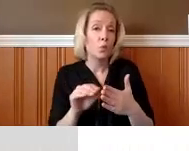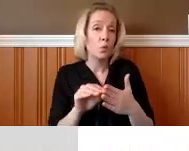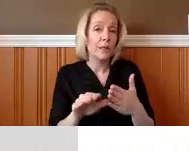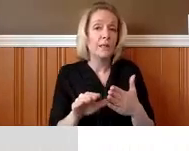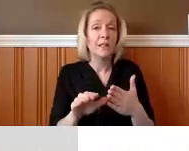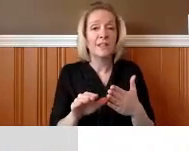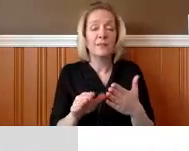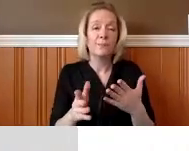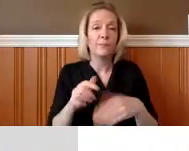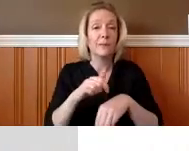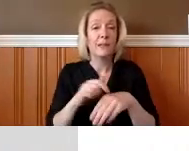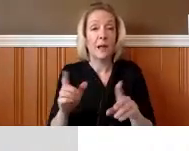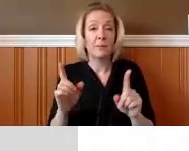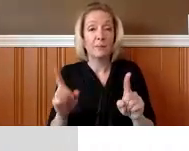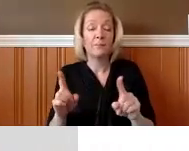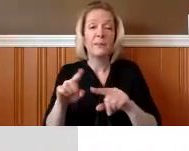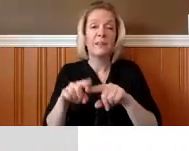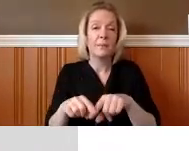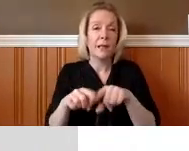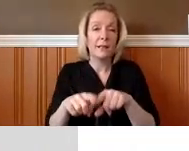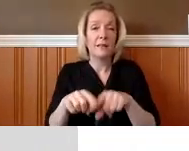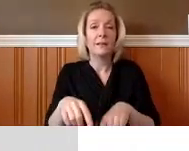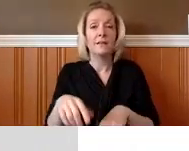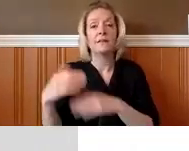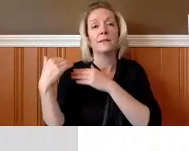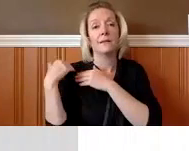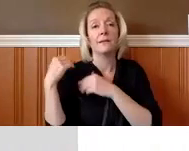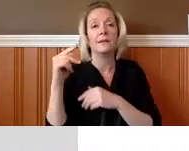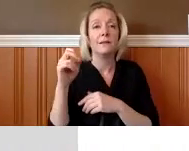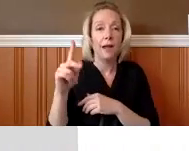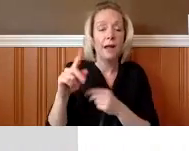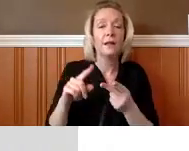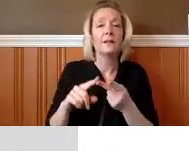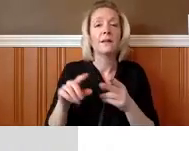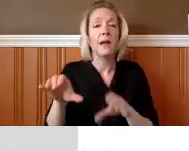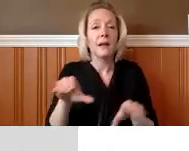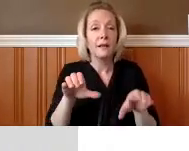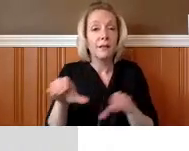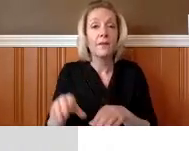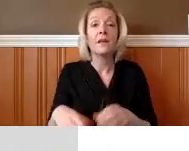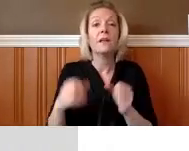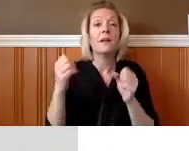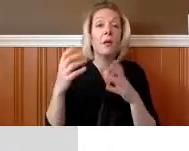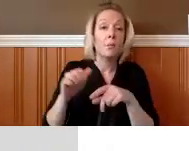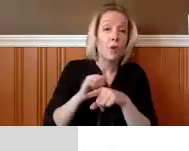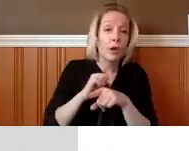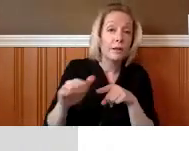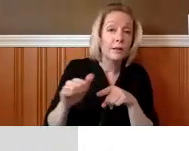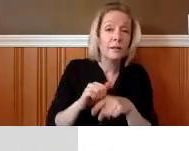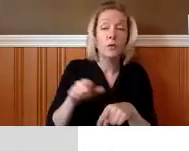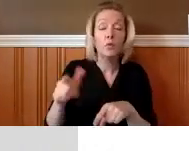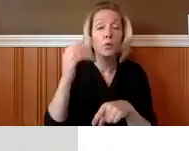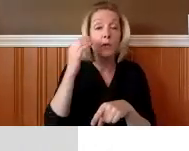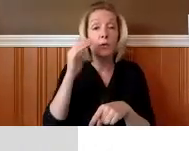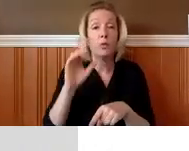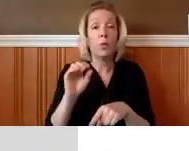variable depending on the task and the activity, how much they've used their vision, how familiar they are with the object, and how crazy that